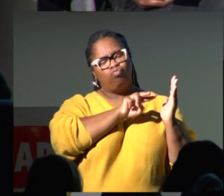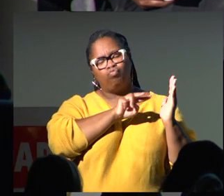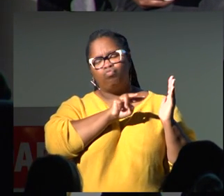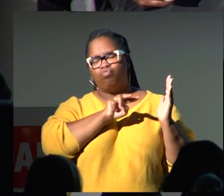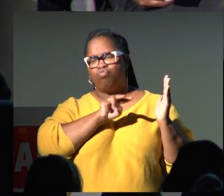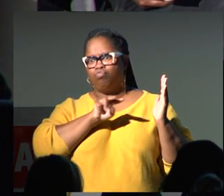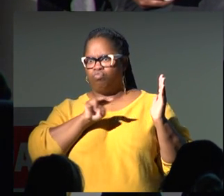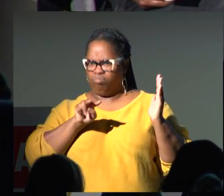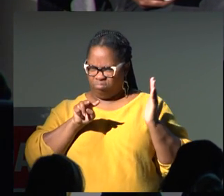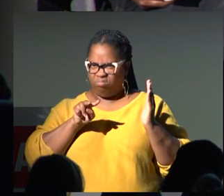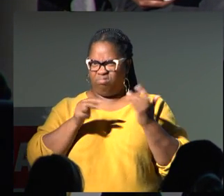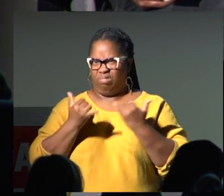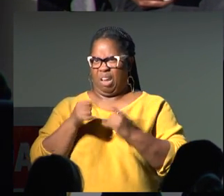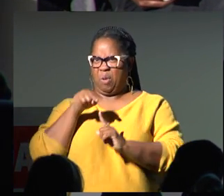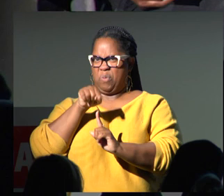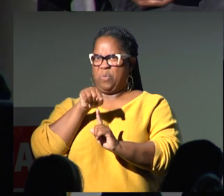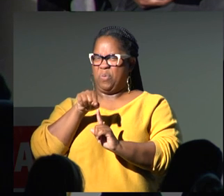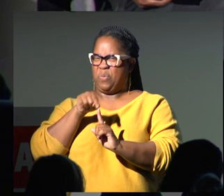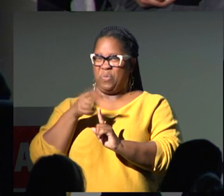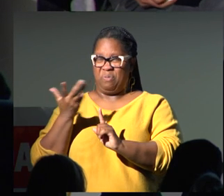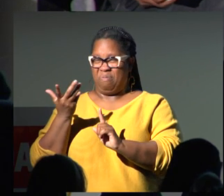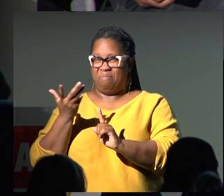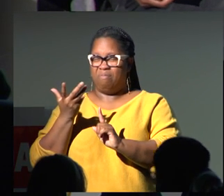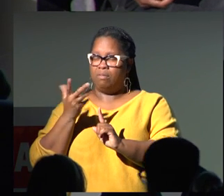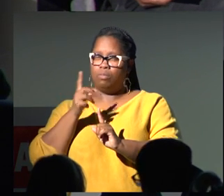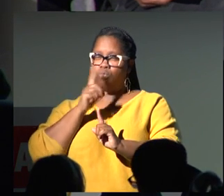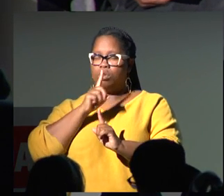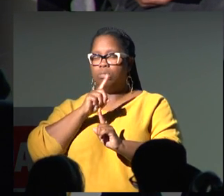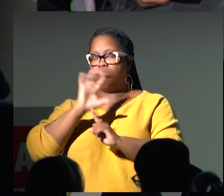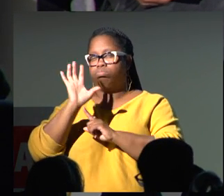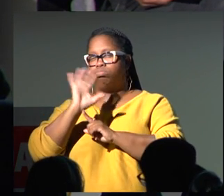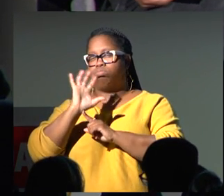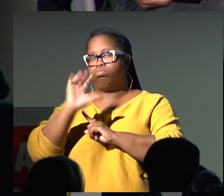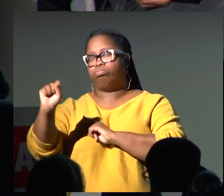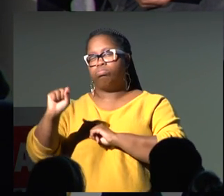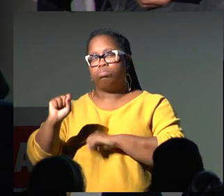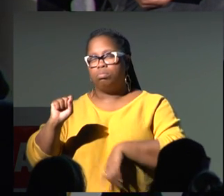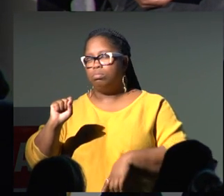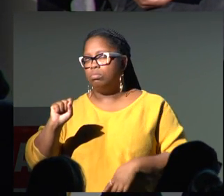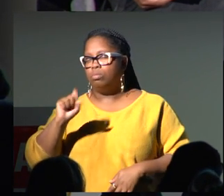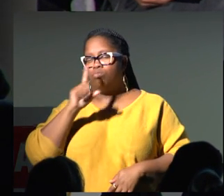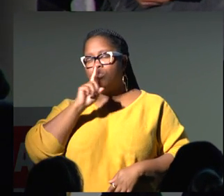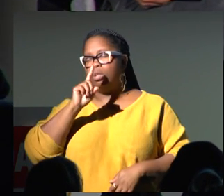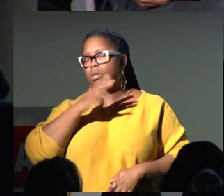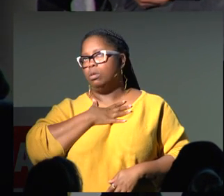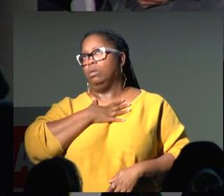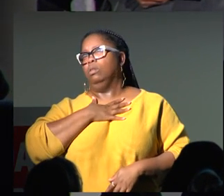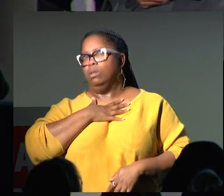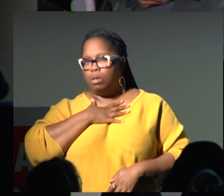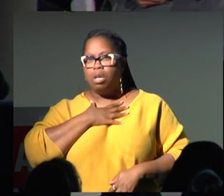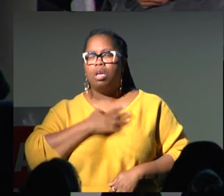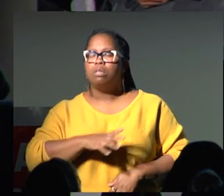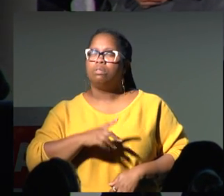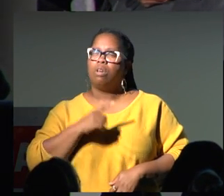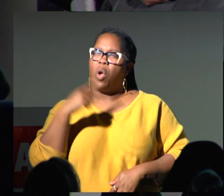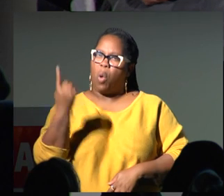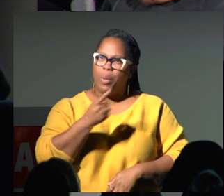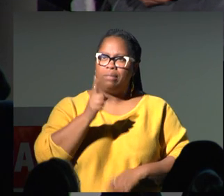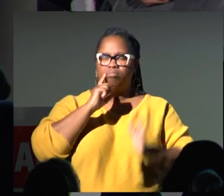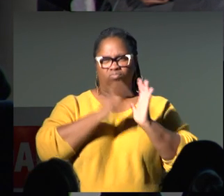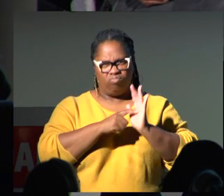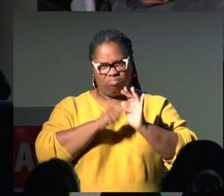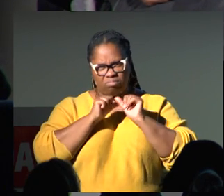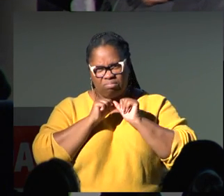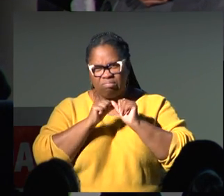to even this, which is like just, it's just a spectacular work, right? There's this constant pushing, this